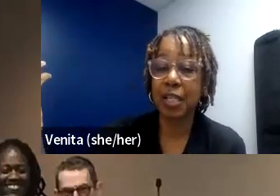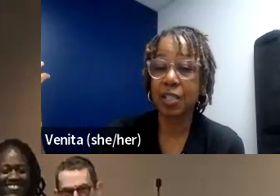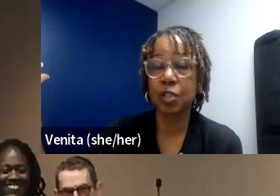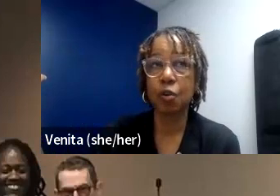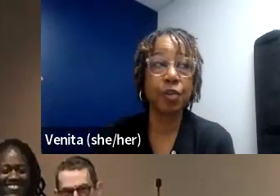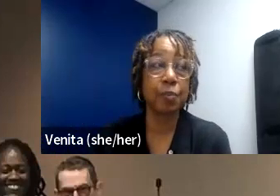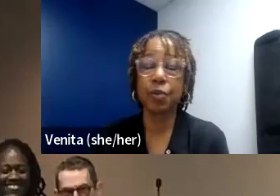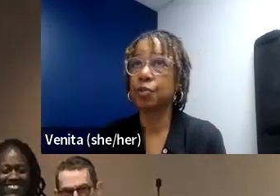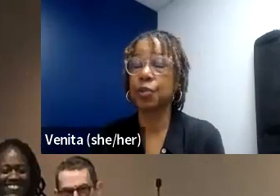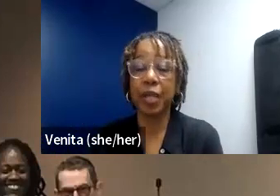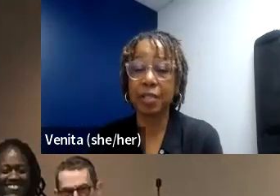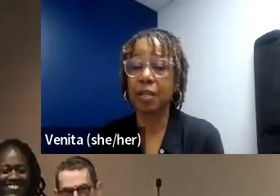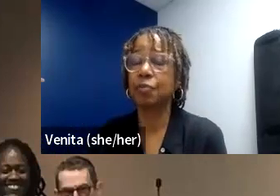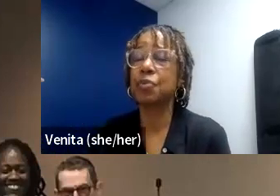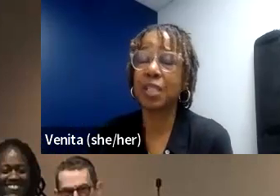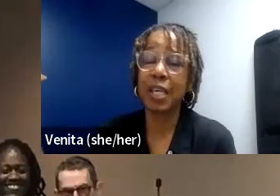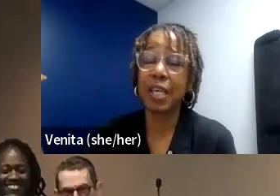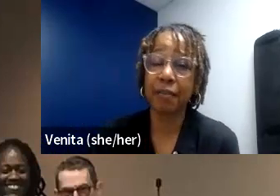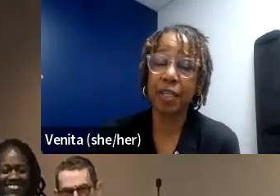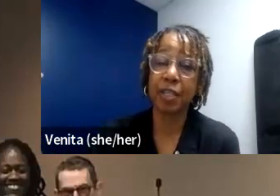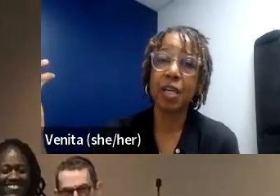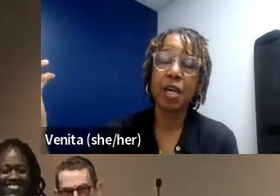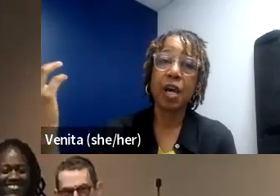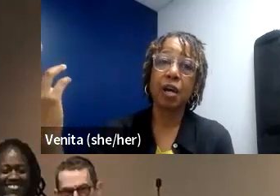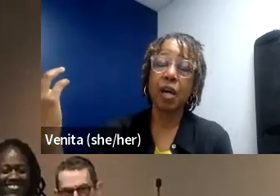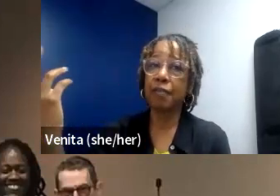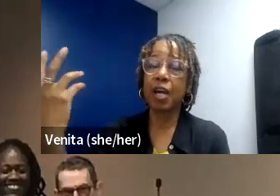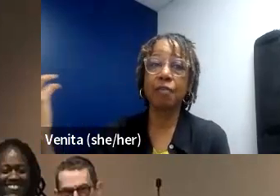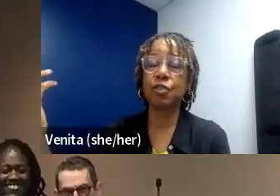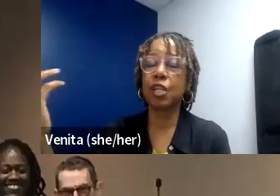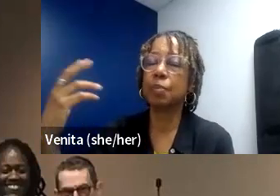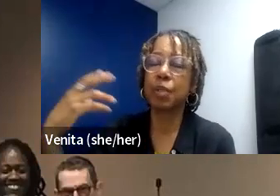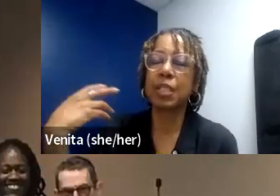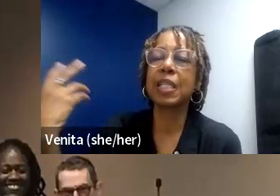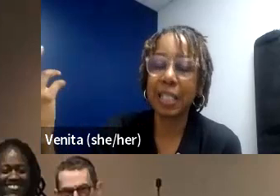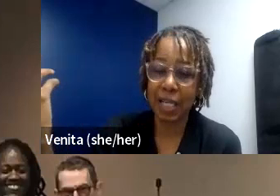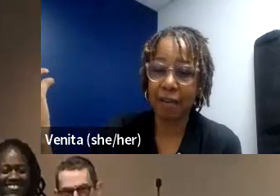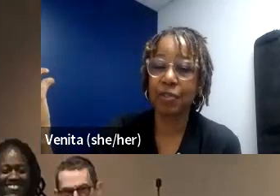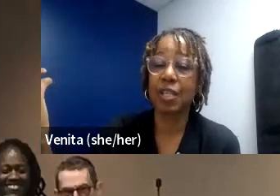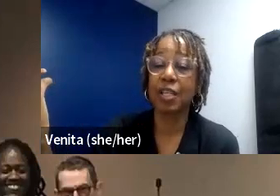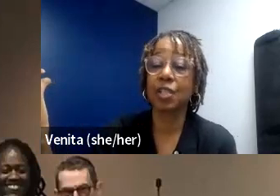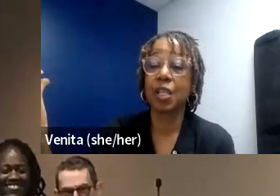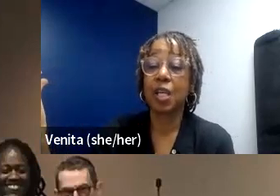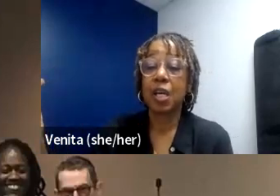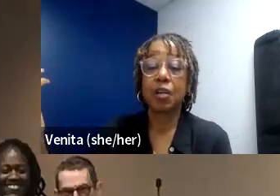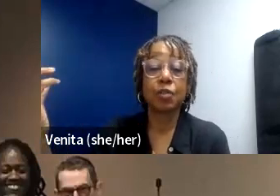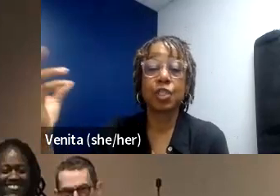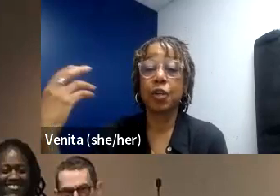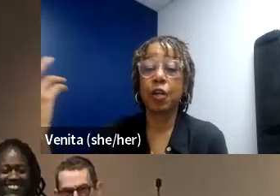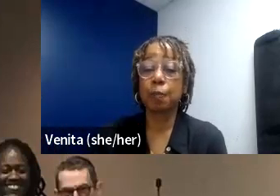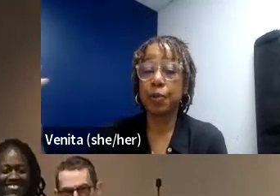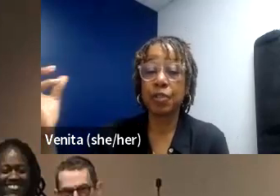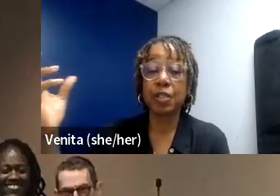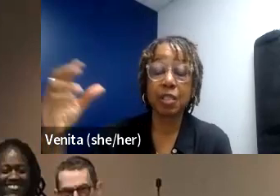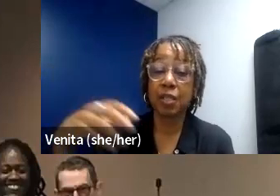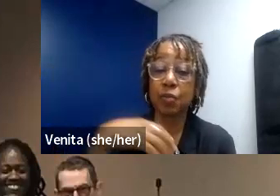Houston last November, 2 days of really heavy conversation, but needed conversation, sharing